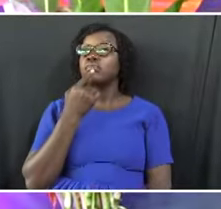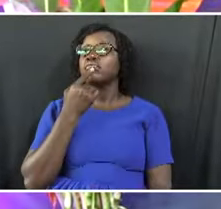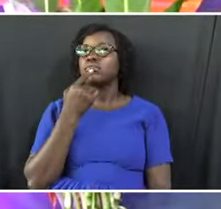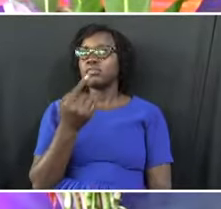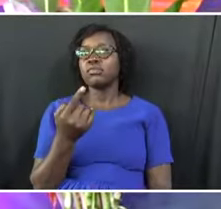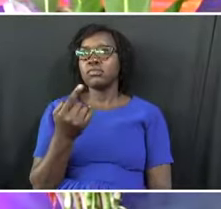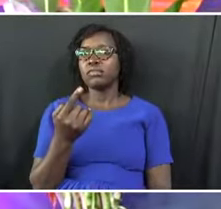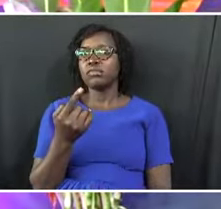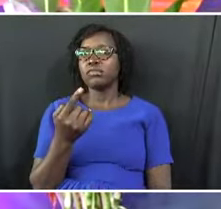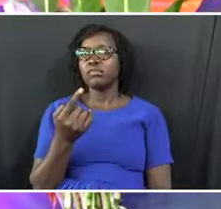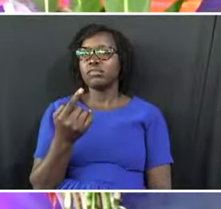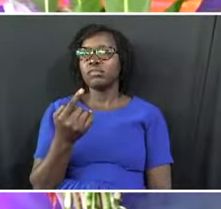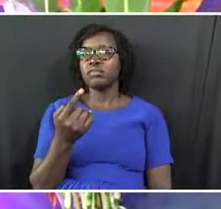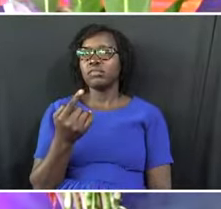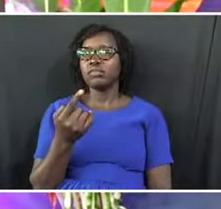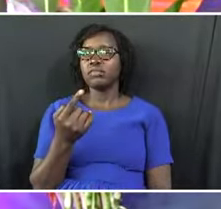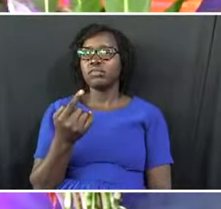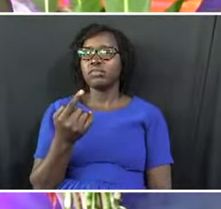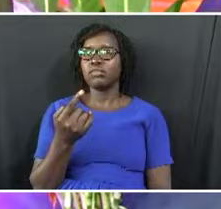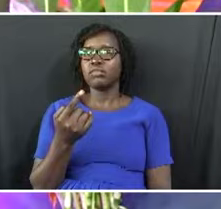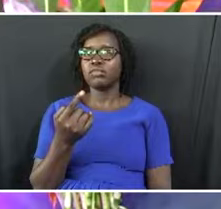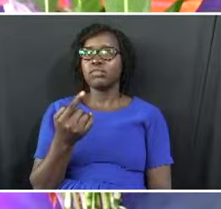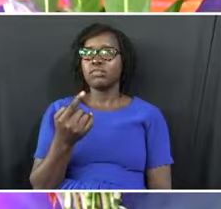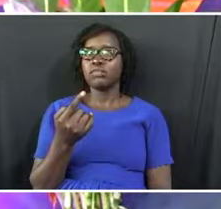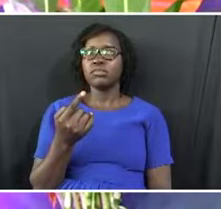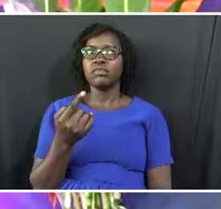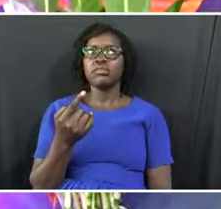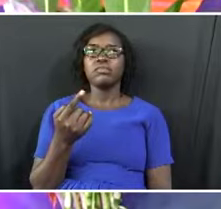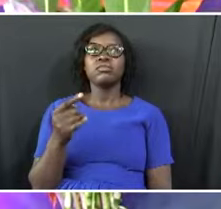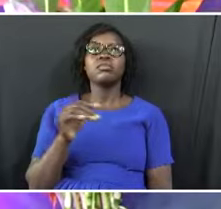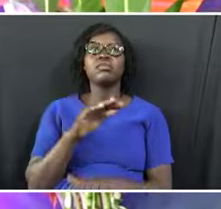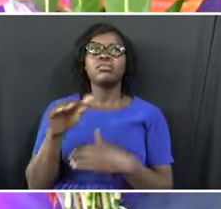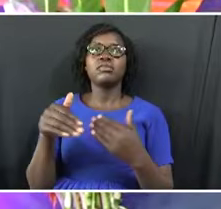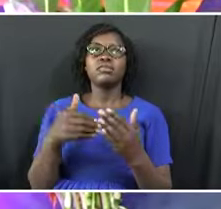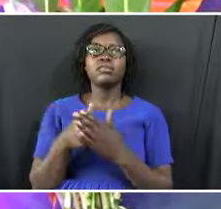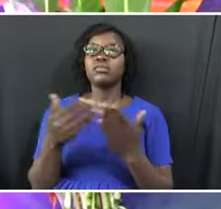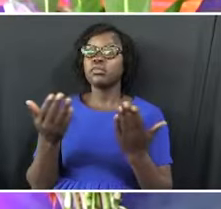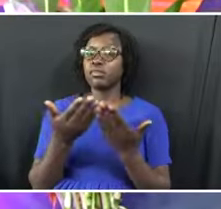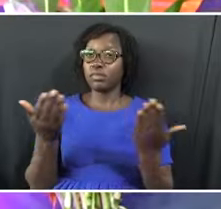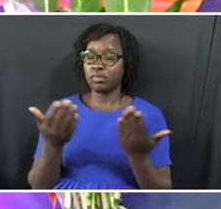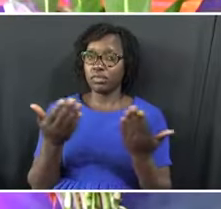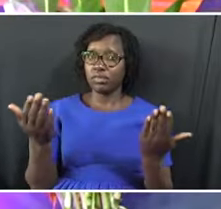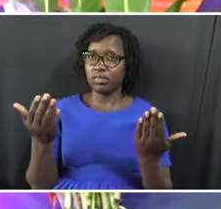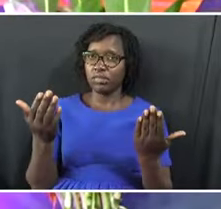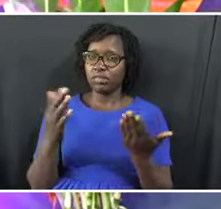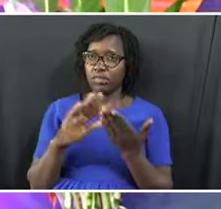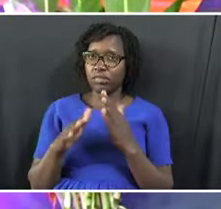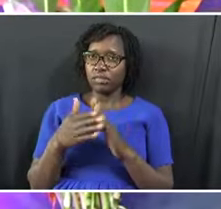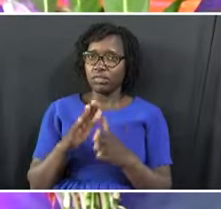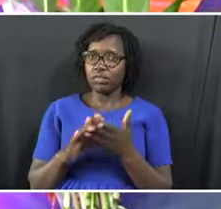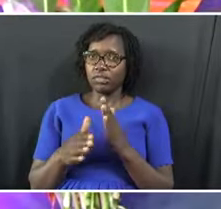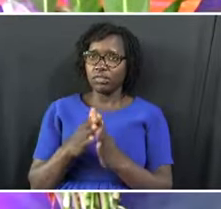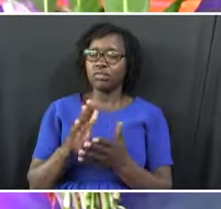commands. But now he commands everyone everywhere to repent of their sins and